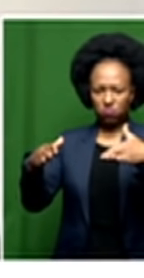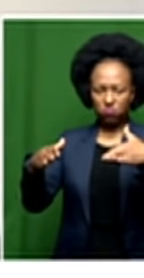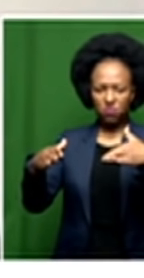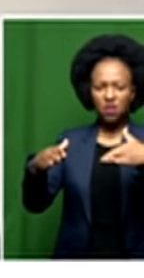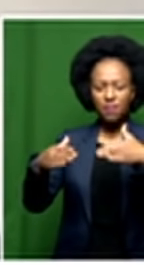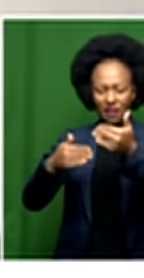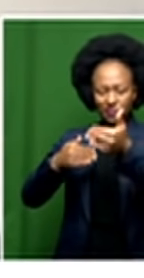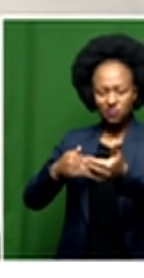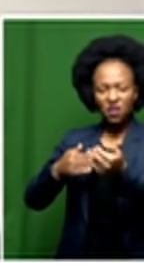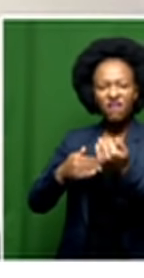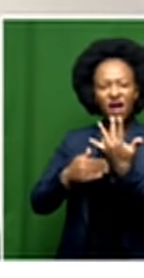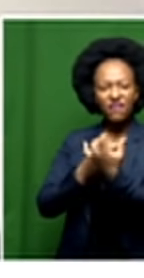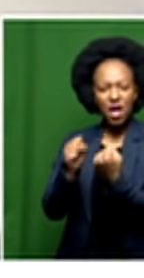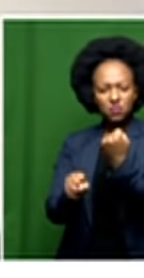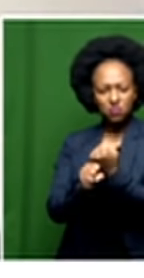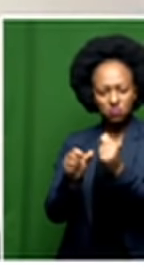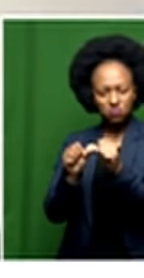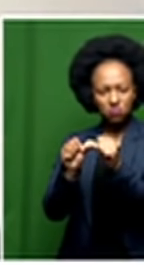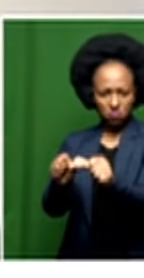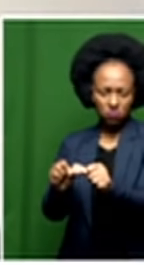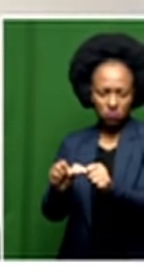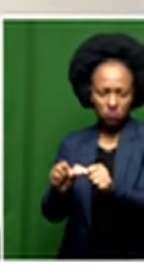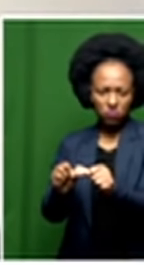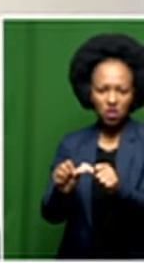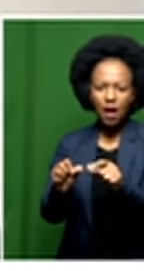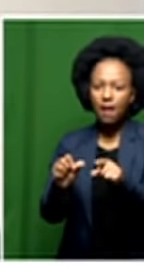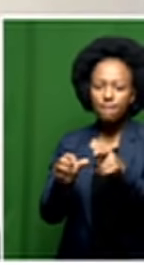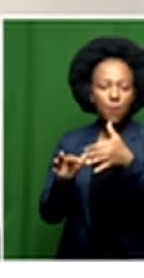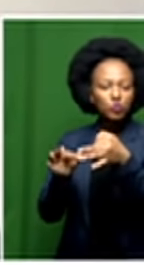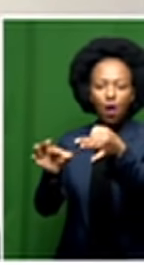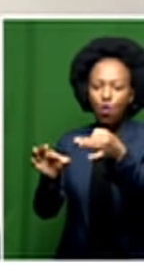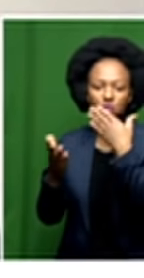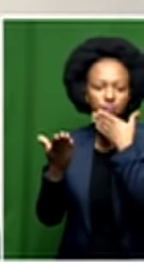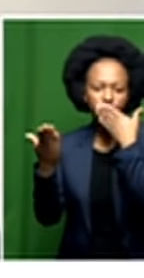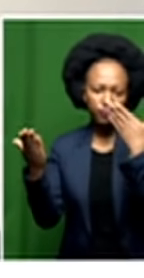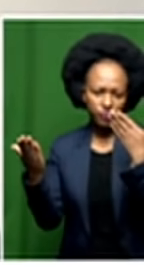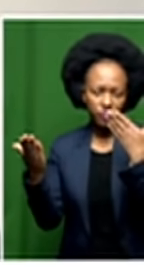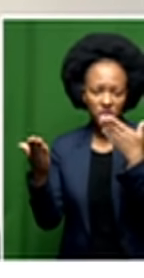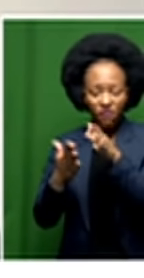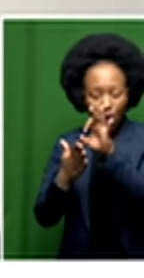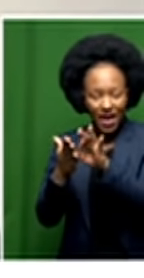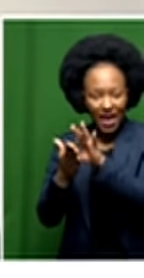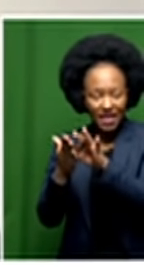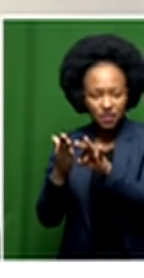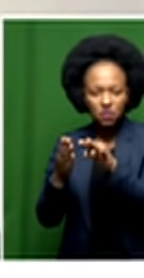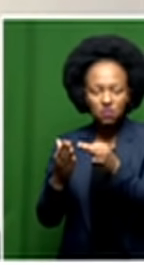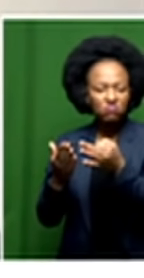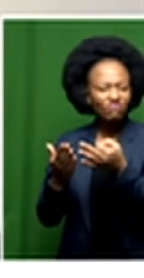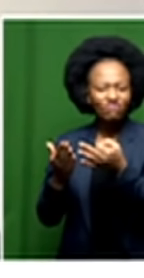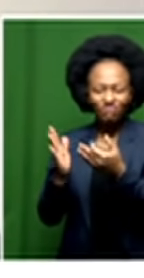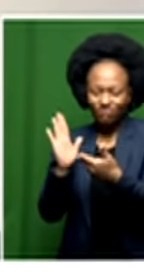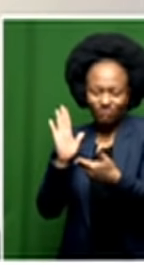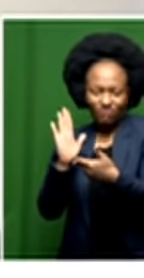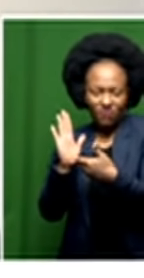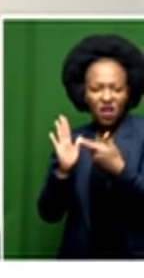of 5 years. It has no provision for a postponement of an election, no provision for